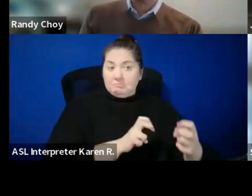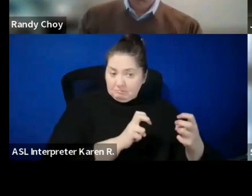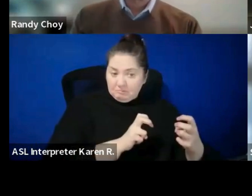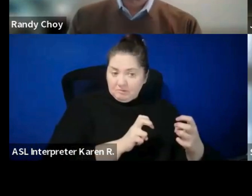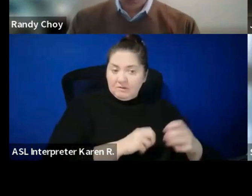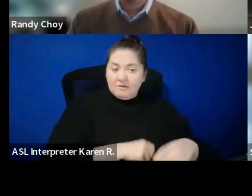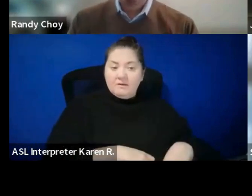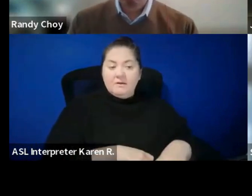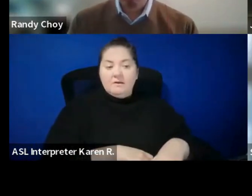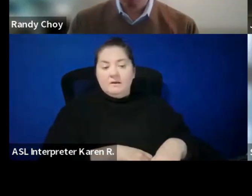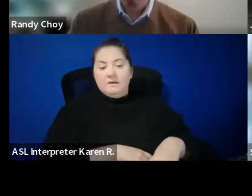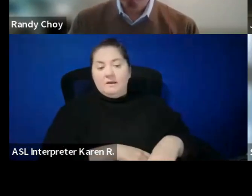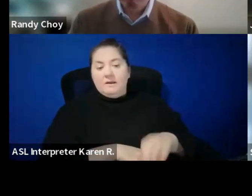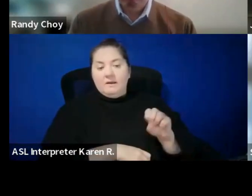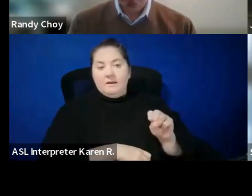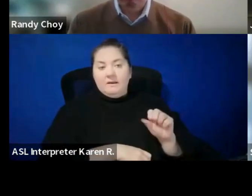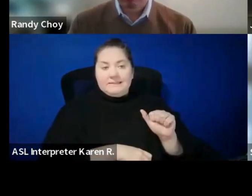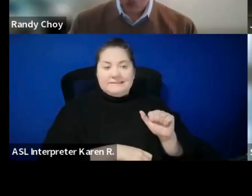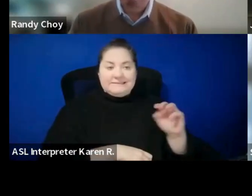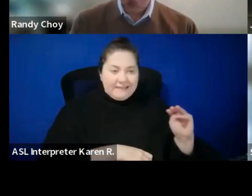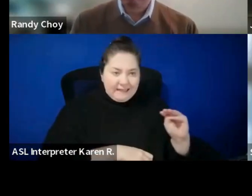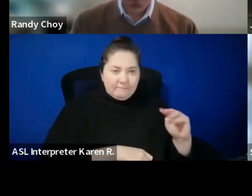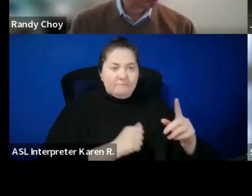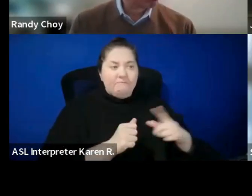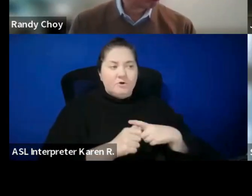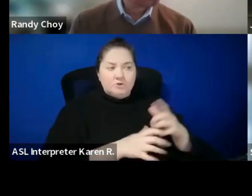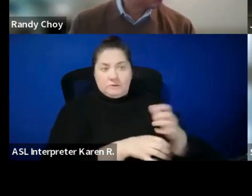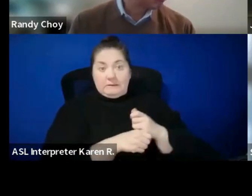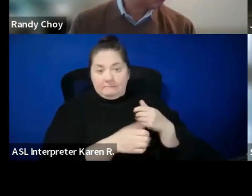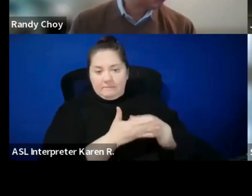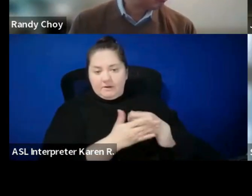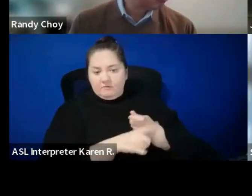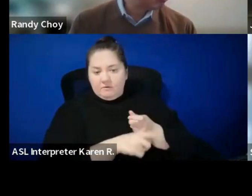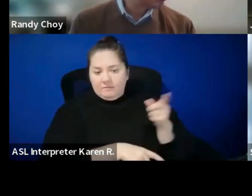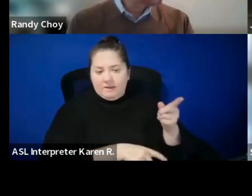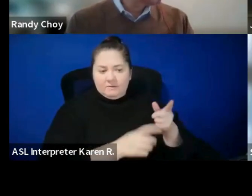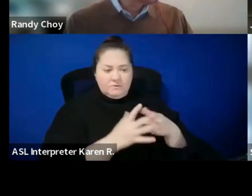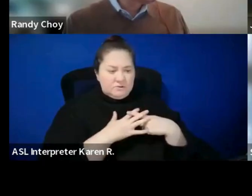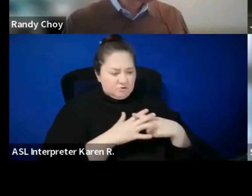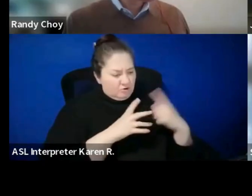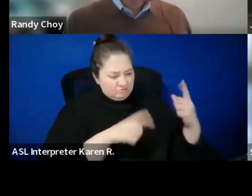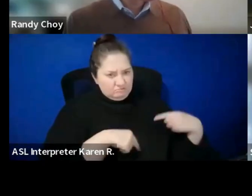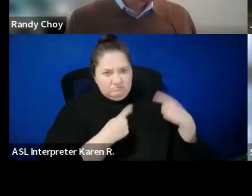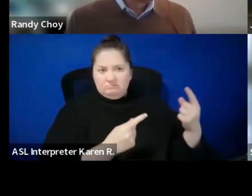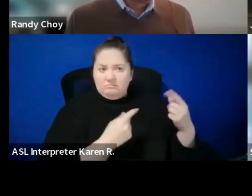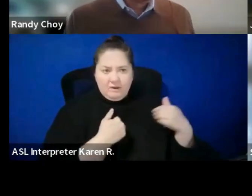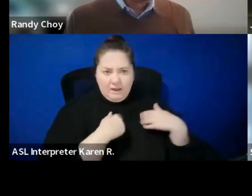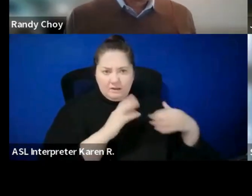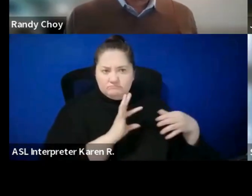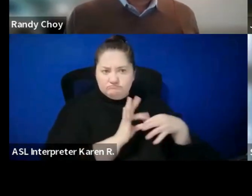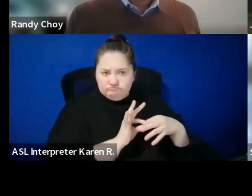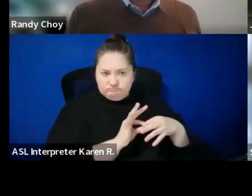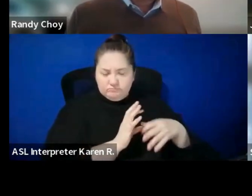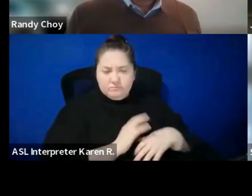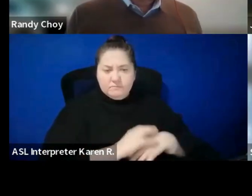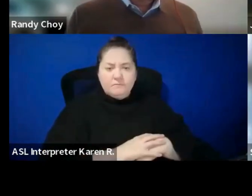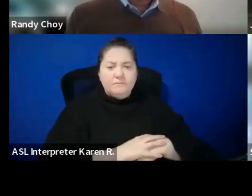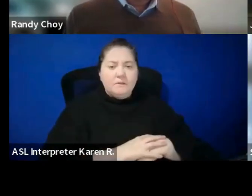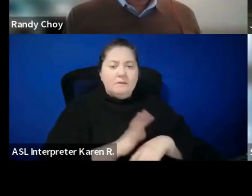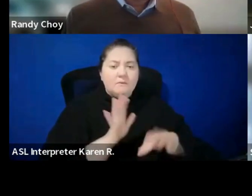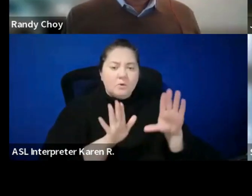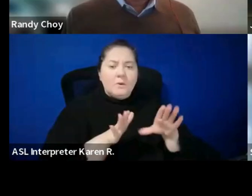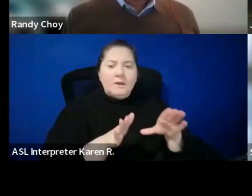Sam was one of the first orgs in the area to get money from them. And so we've been with them from the beginning. So that's been a great way